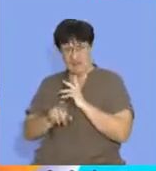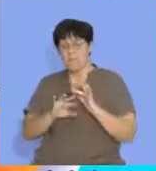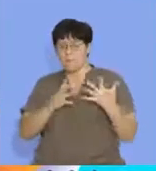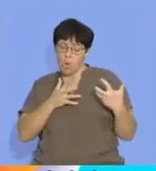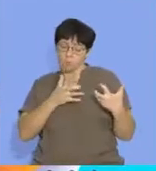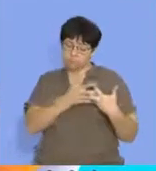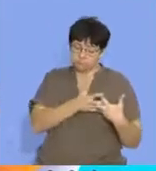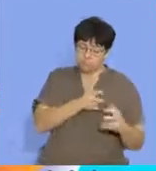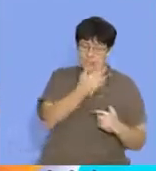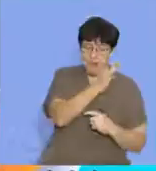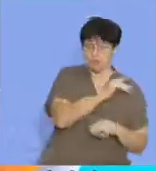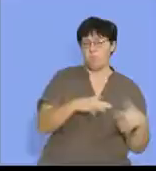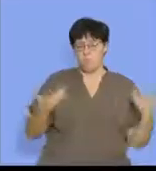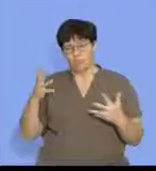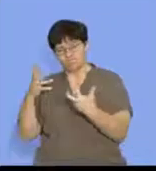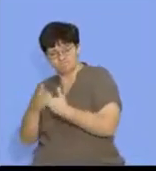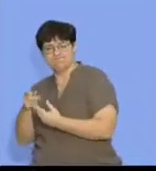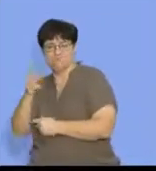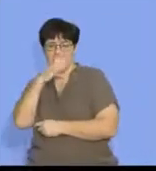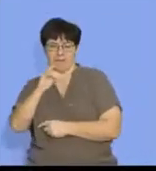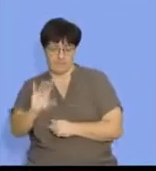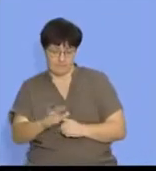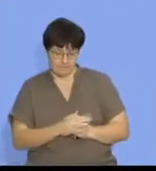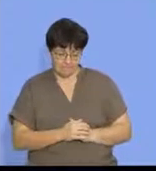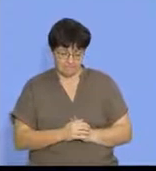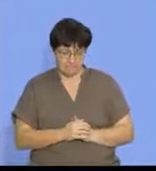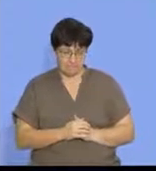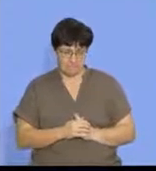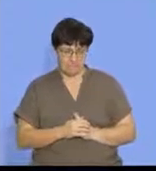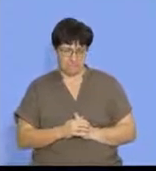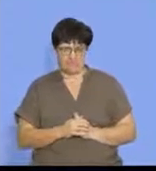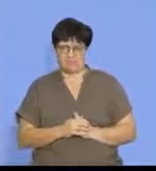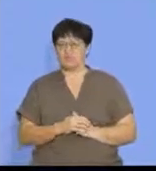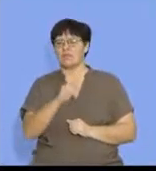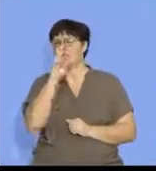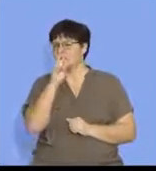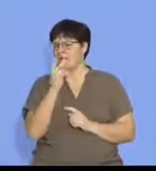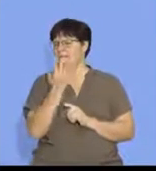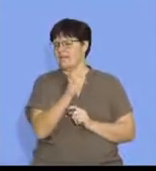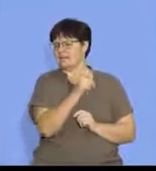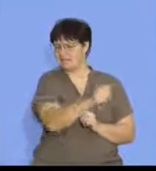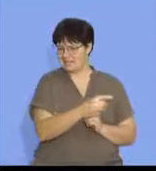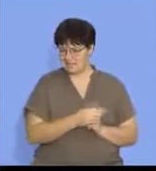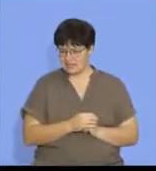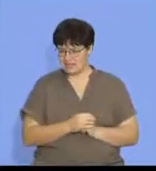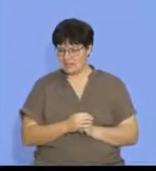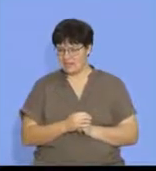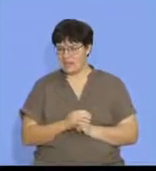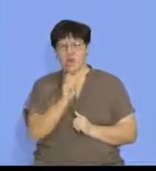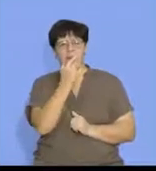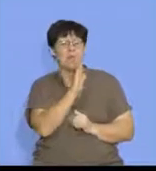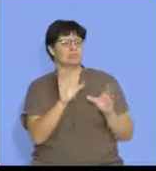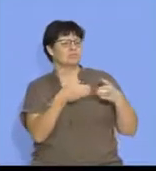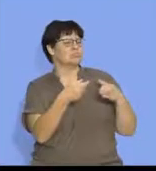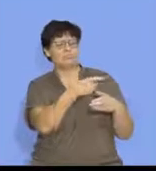or more animal-like. So if we have a look at the plants, right, the plant group we call